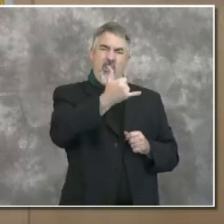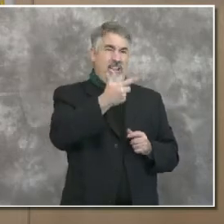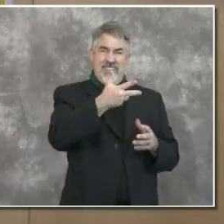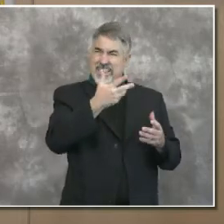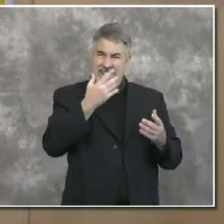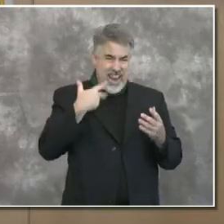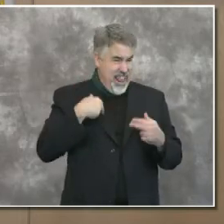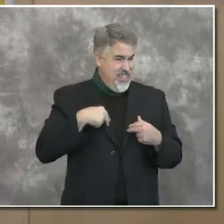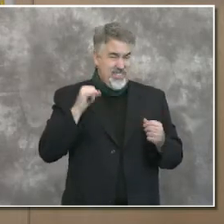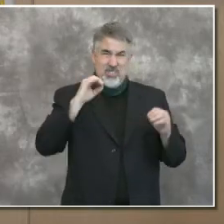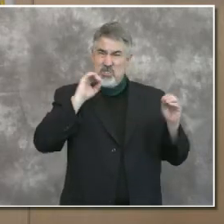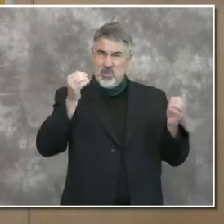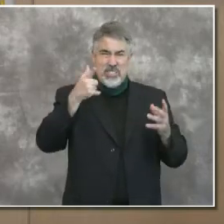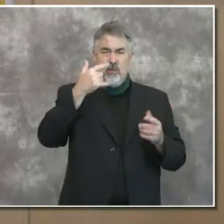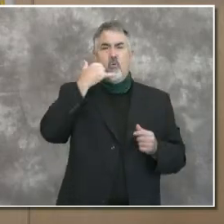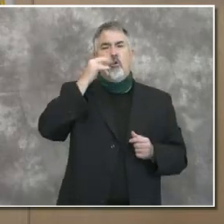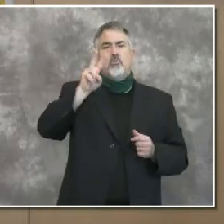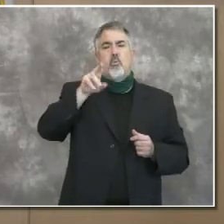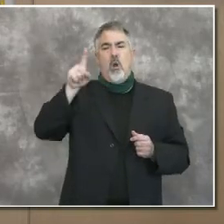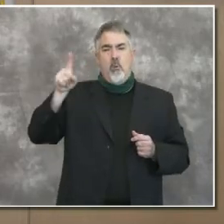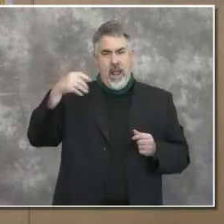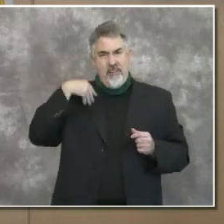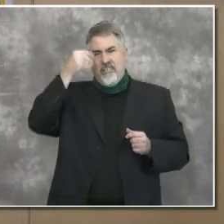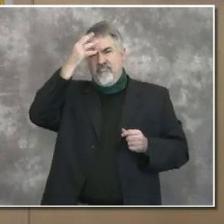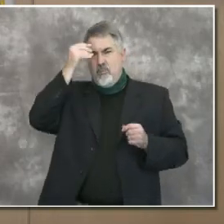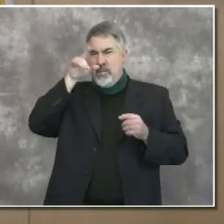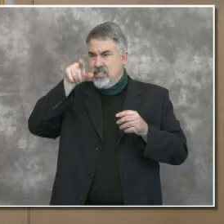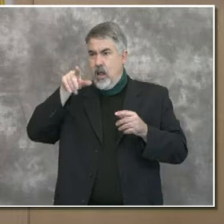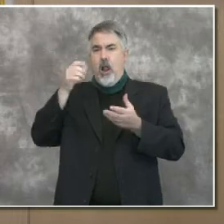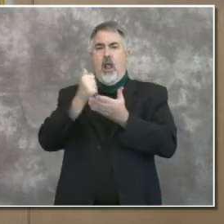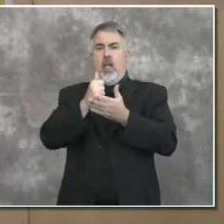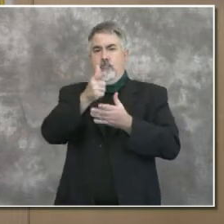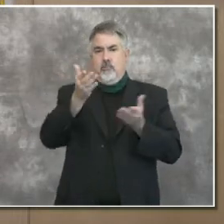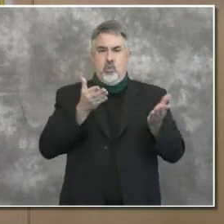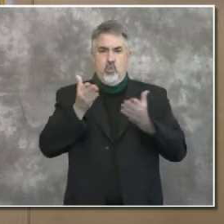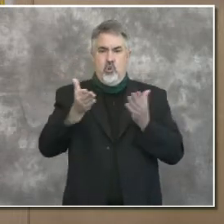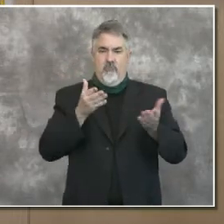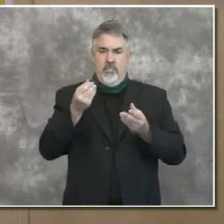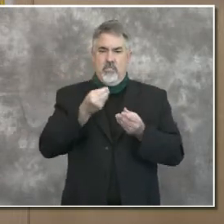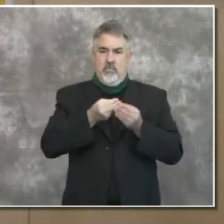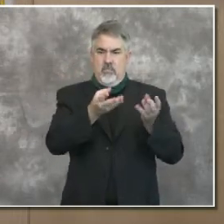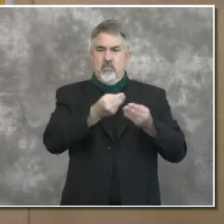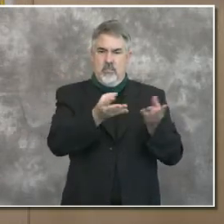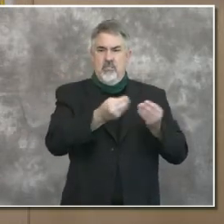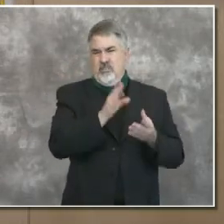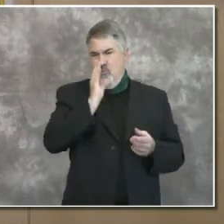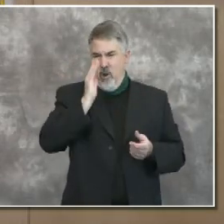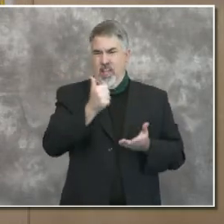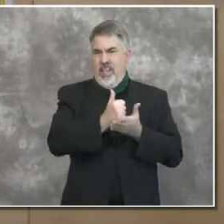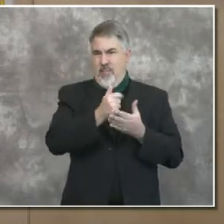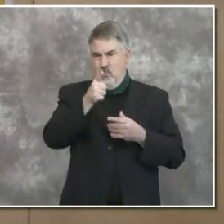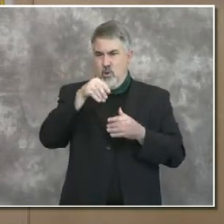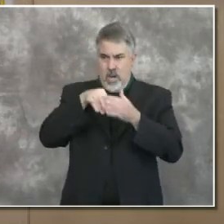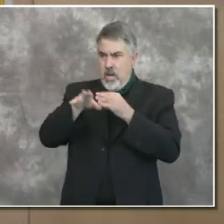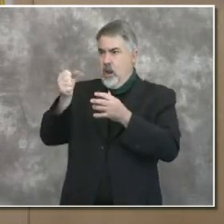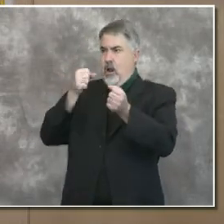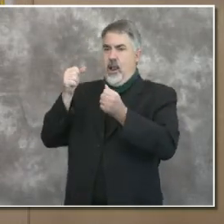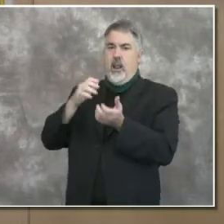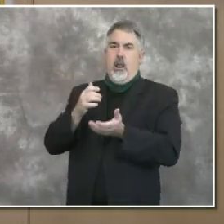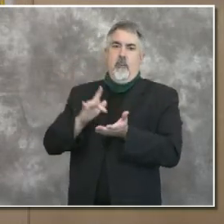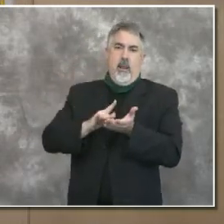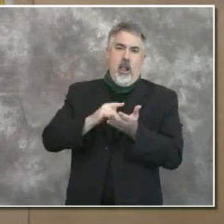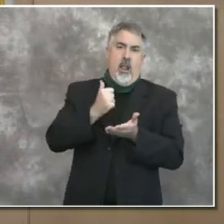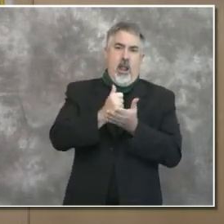the process and links folks into our system where we can help them access to health insurance. So very important as folks are